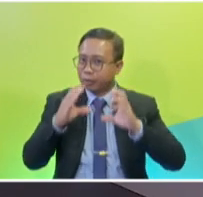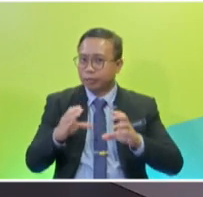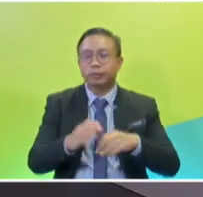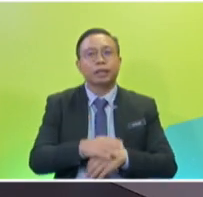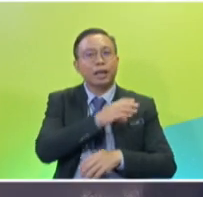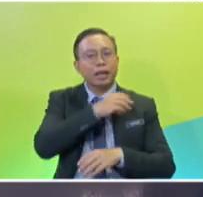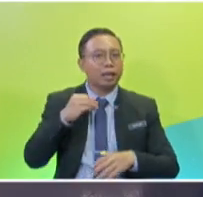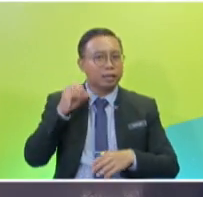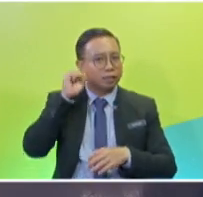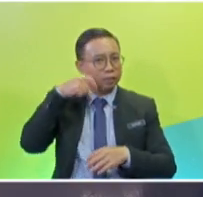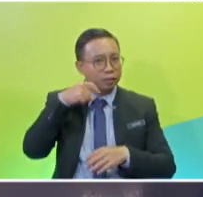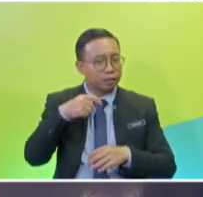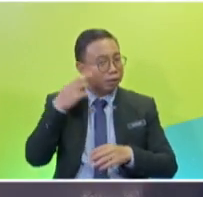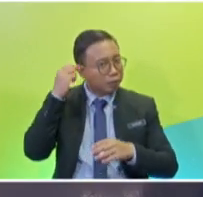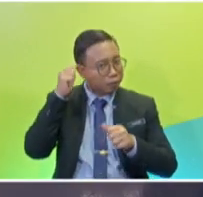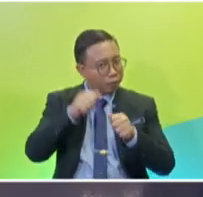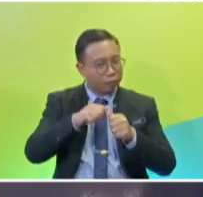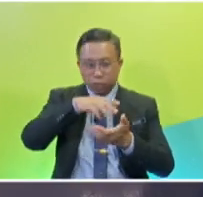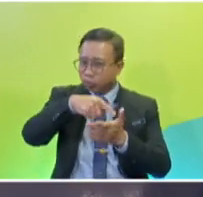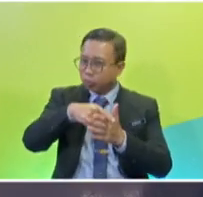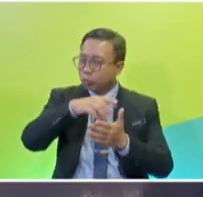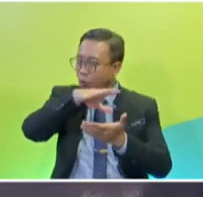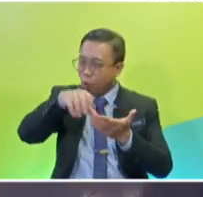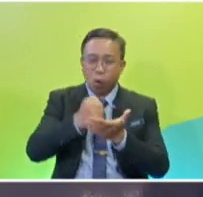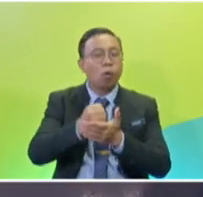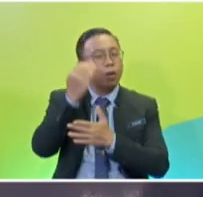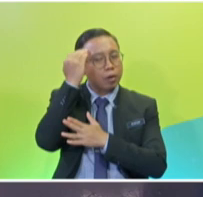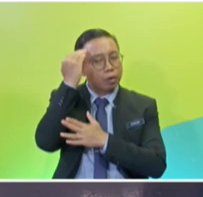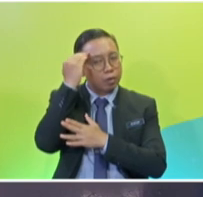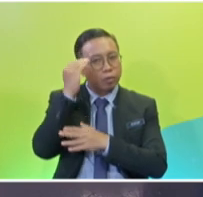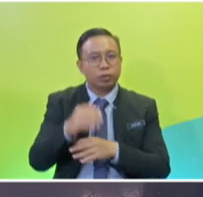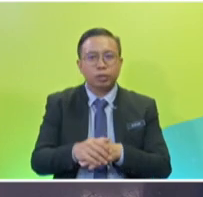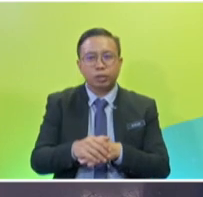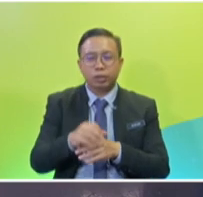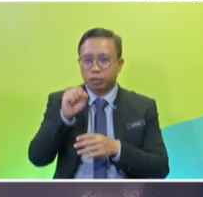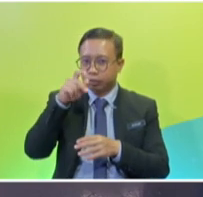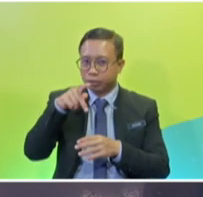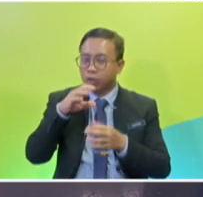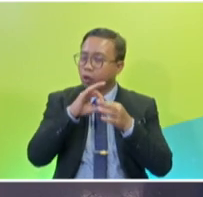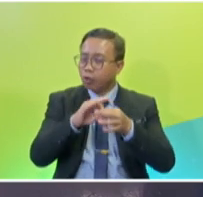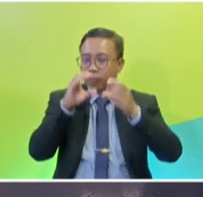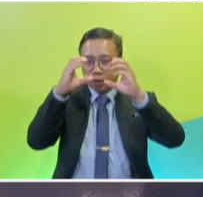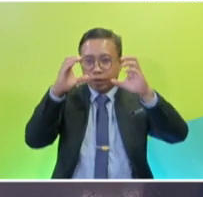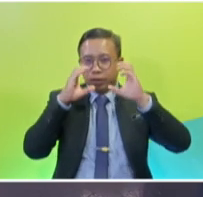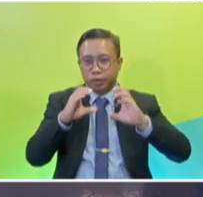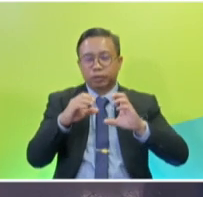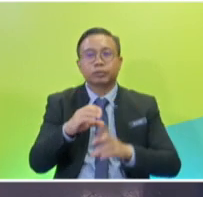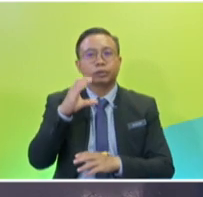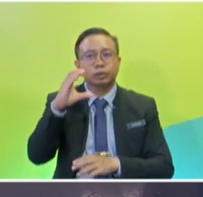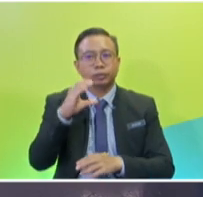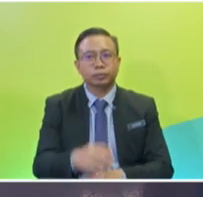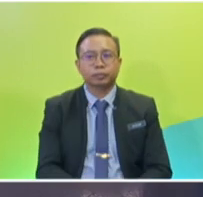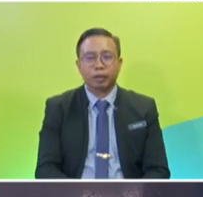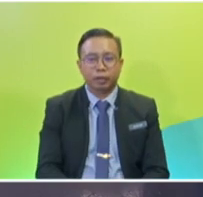Shafika, this is a reminder to all. What to be it? Able to know the standard length of a paragraph, C.